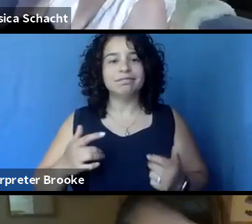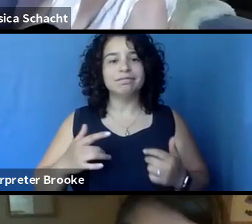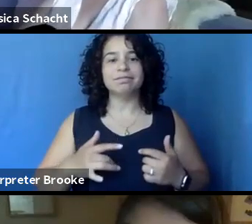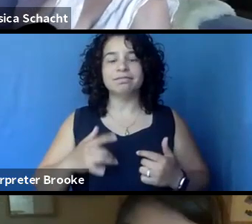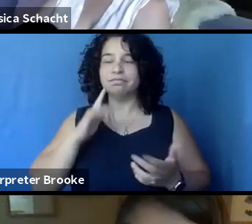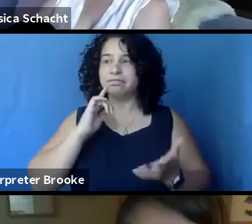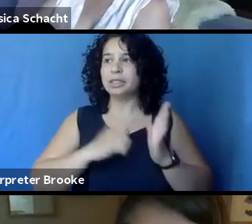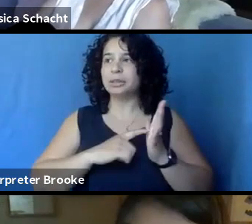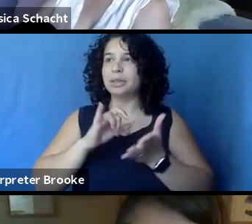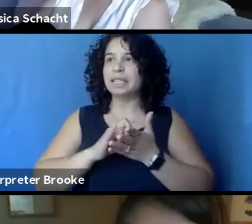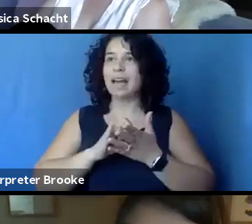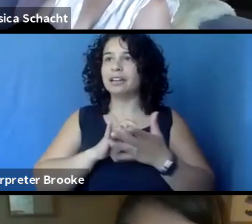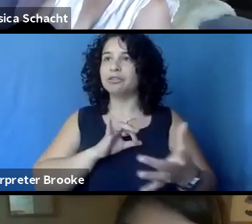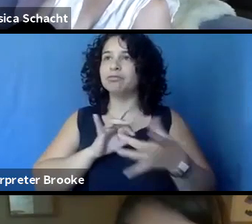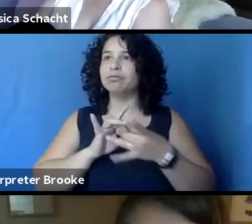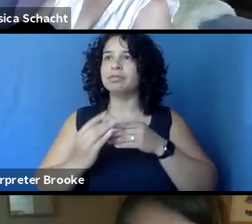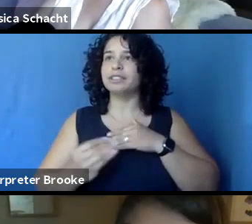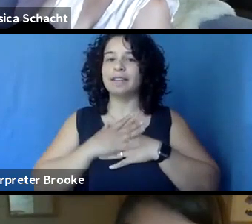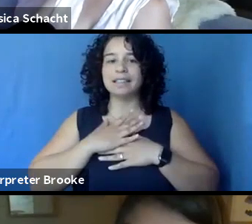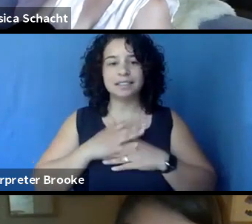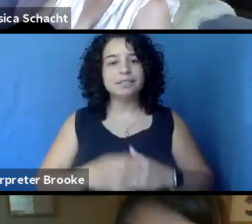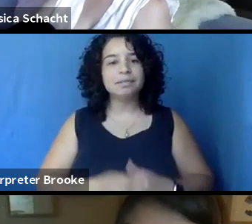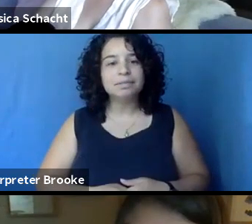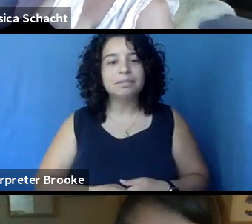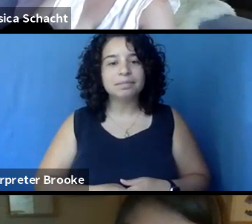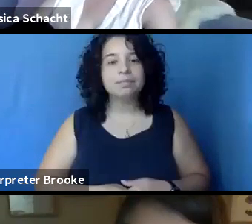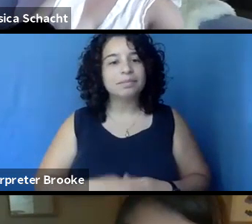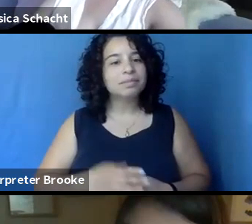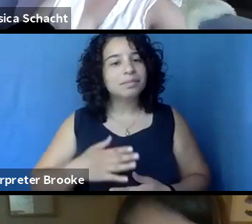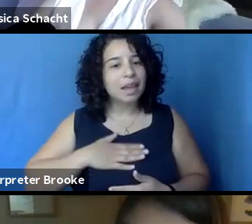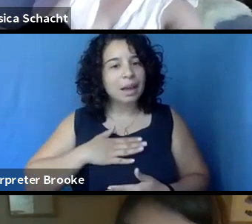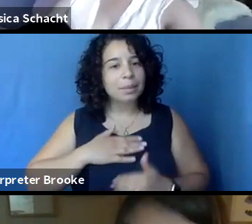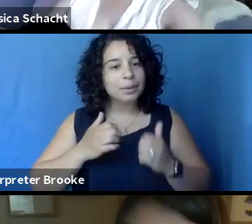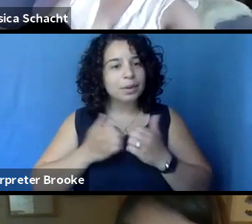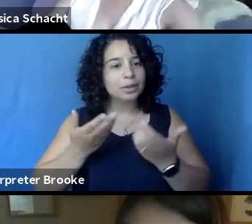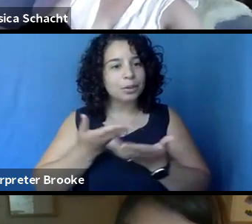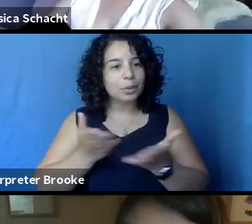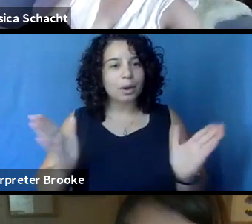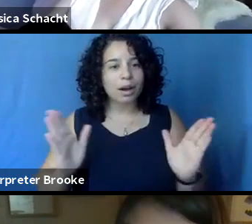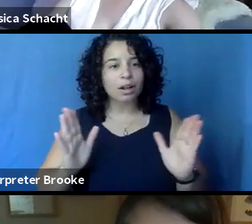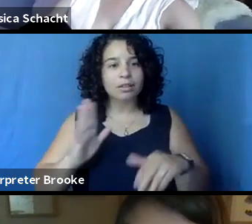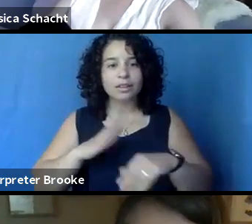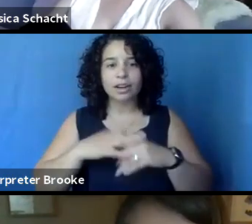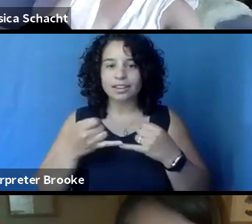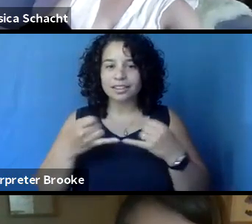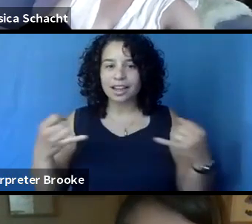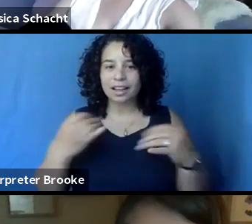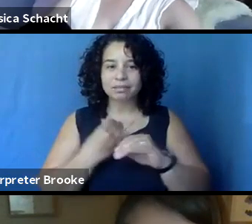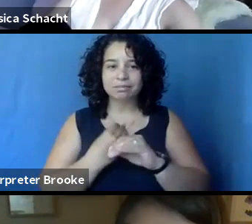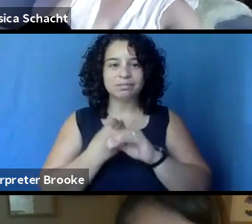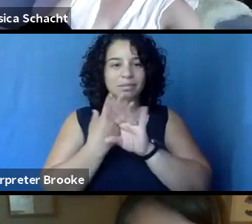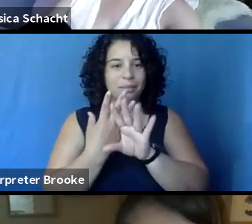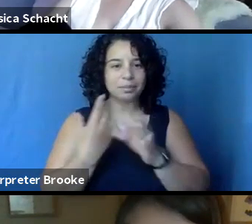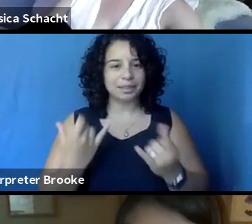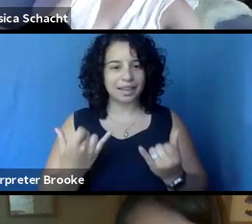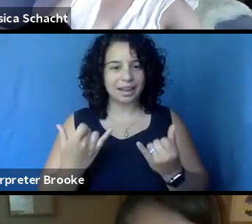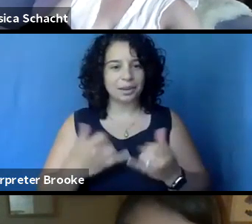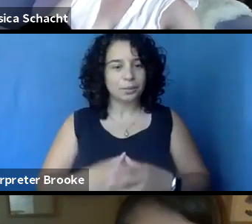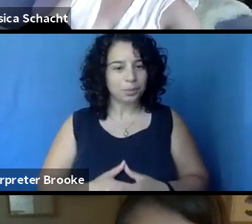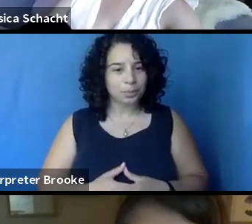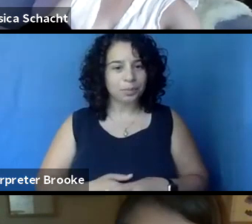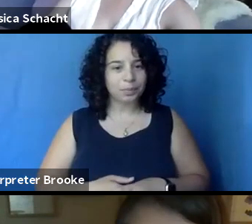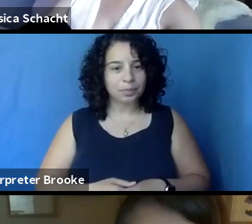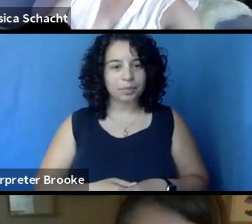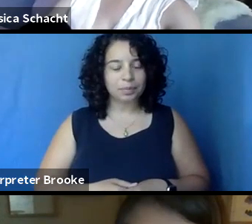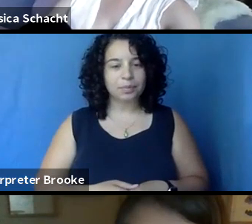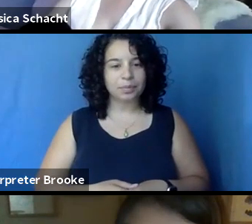glad to be with everyone on this call today. And I'm finding an interesting